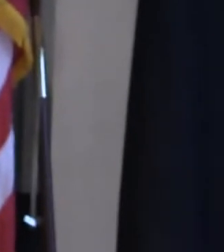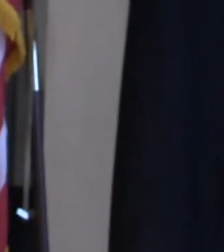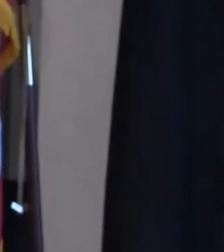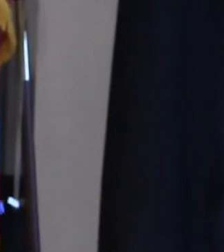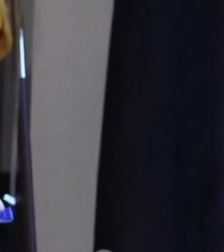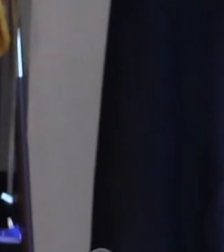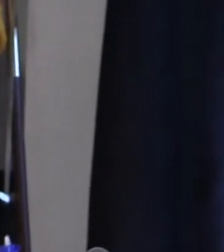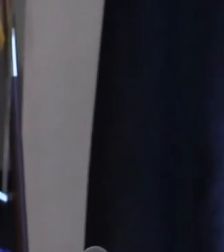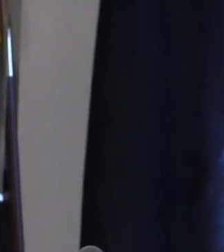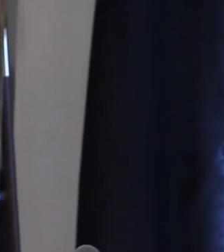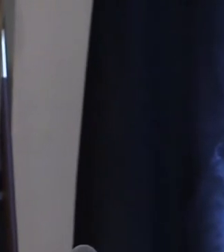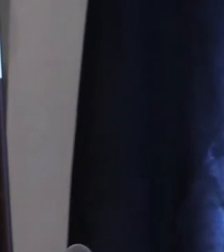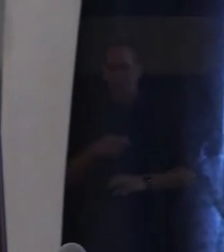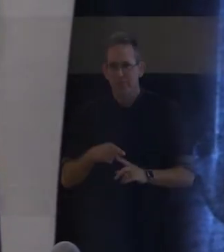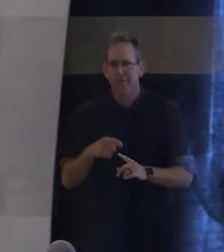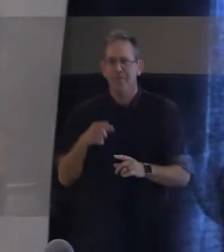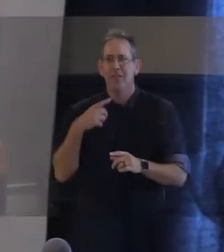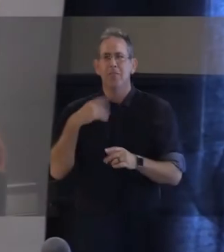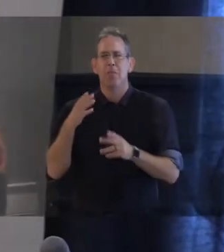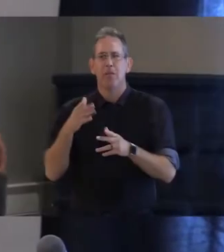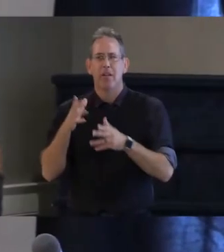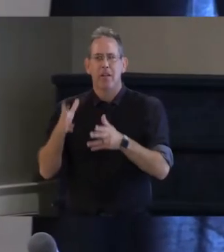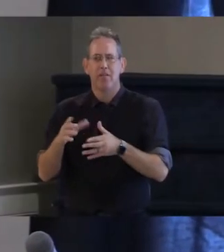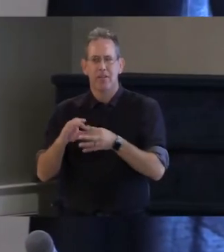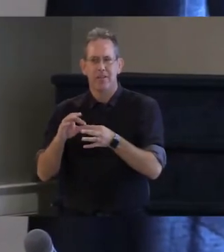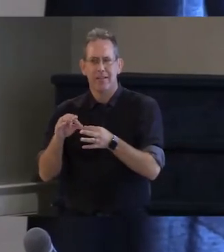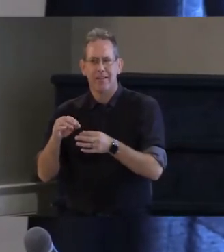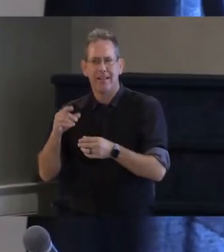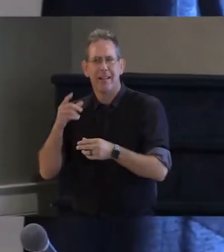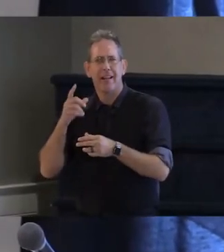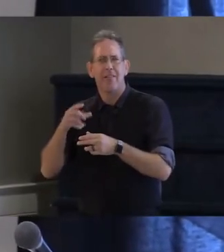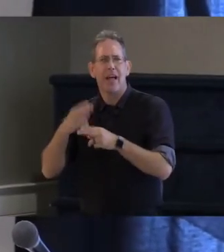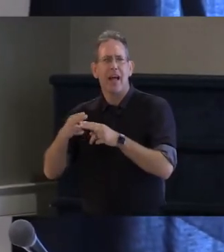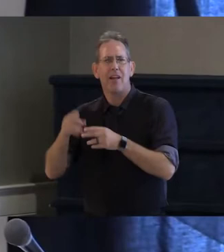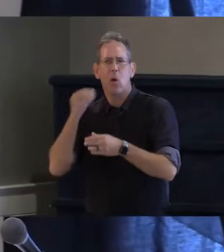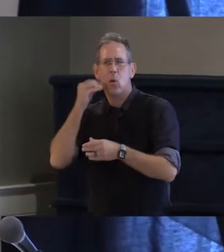I hope people left their tomatoes and their eggs at home.